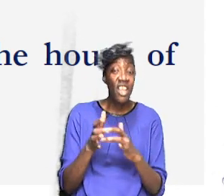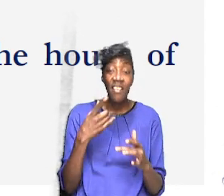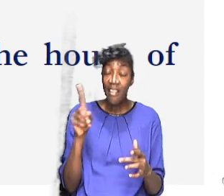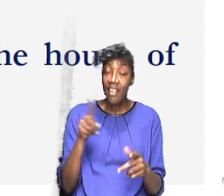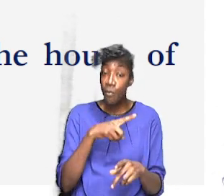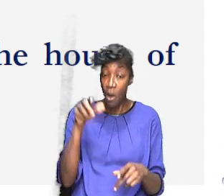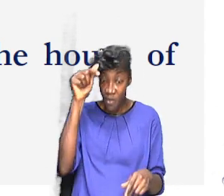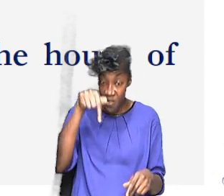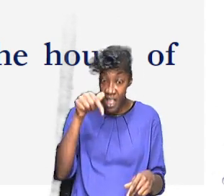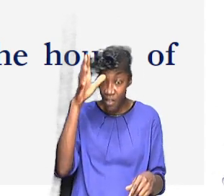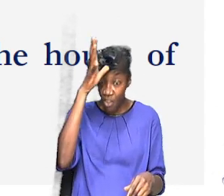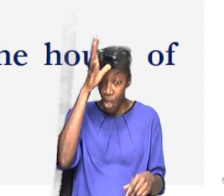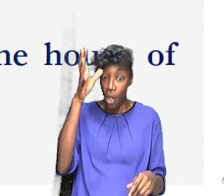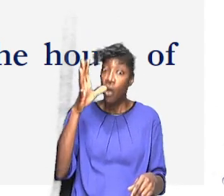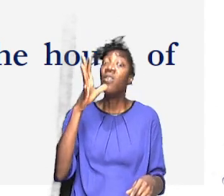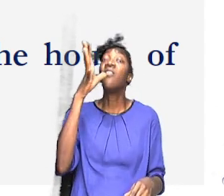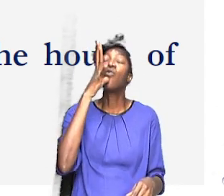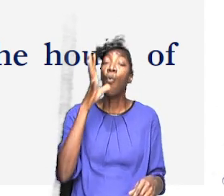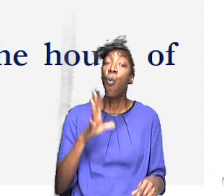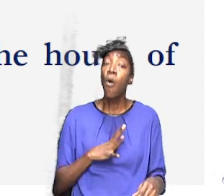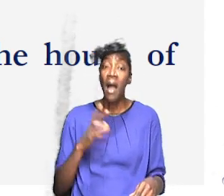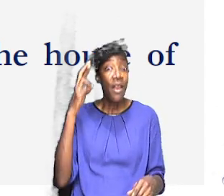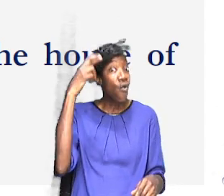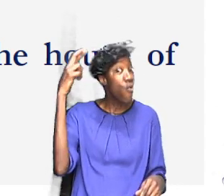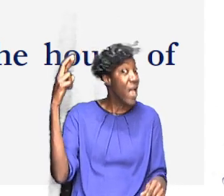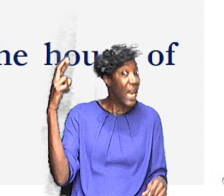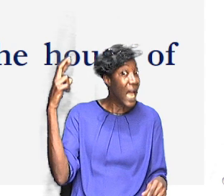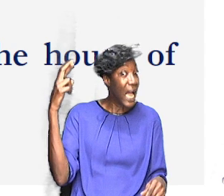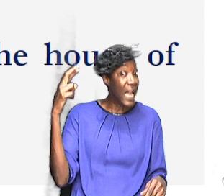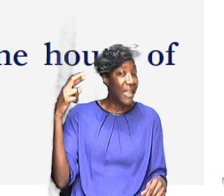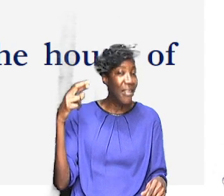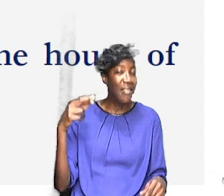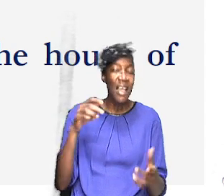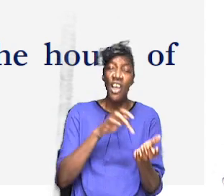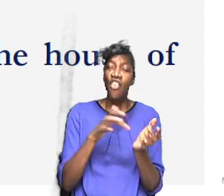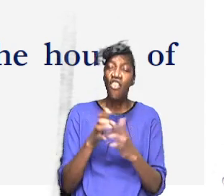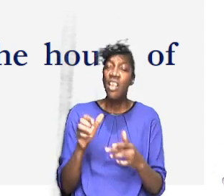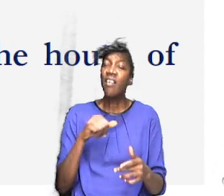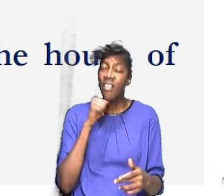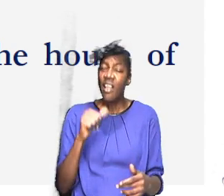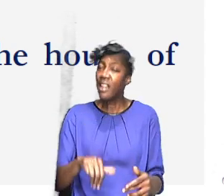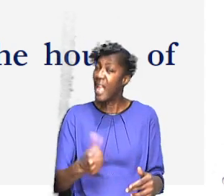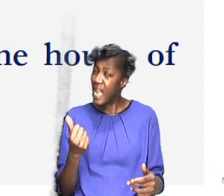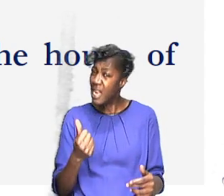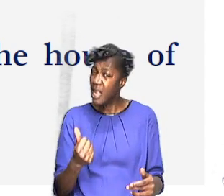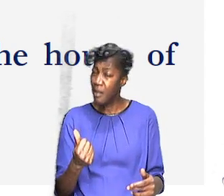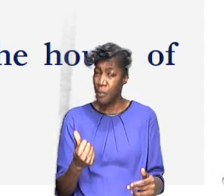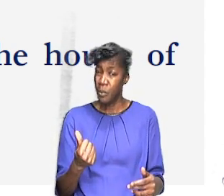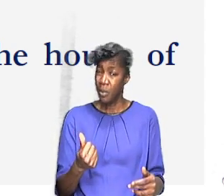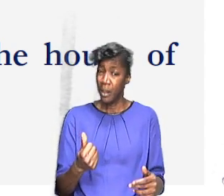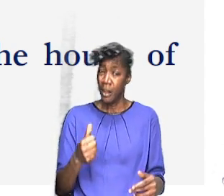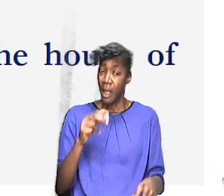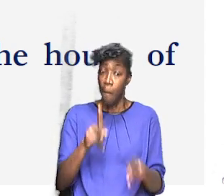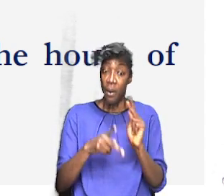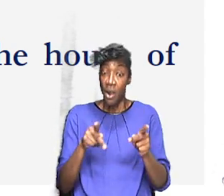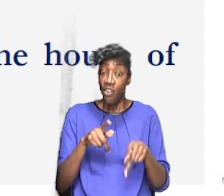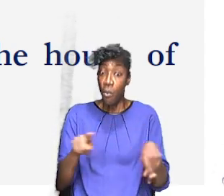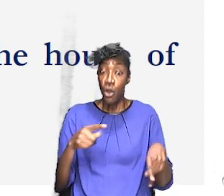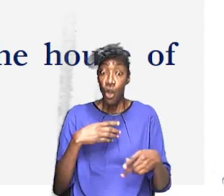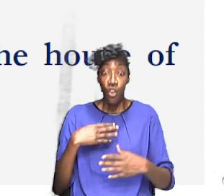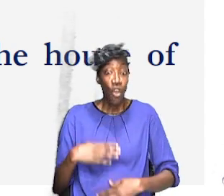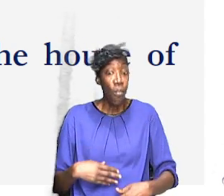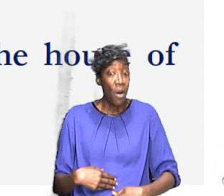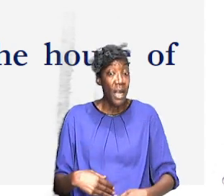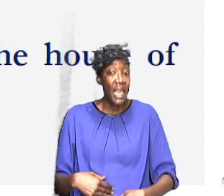woman realized, praise God, that it was, this man was not just any normal person. This was somebody